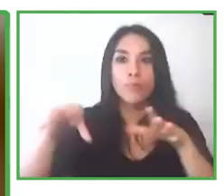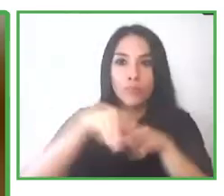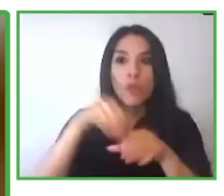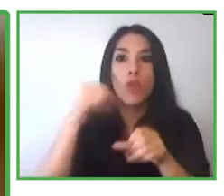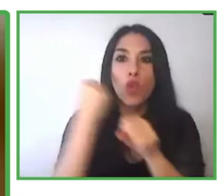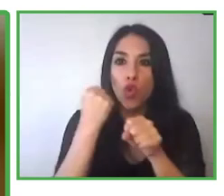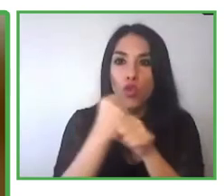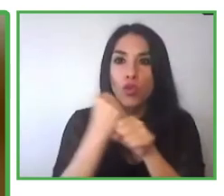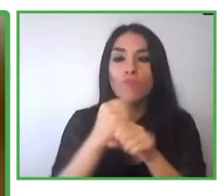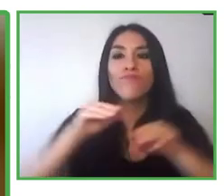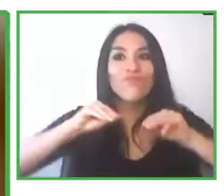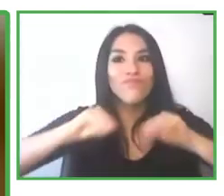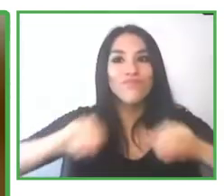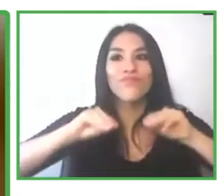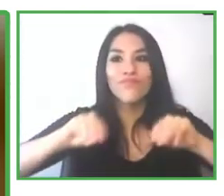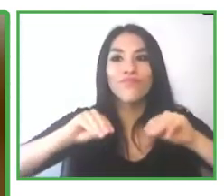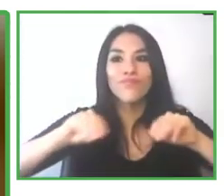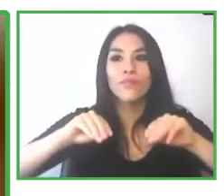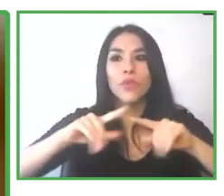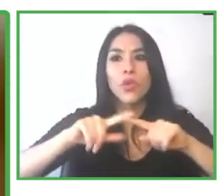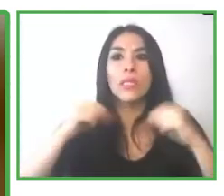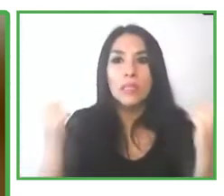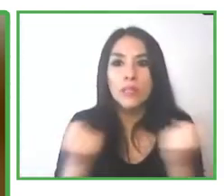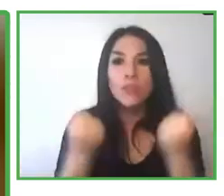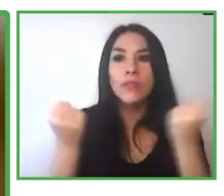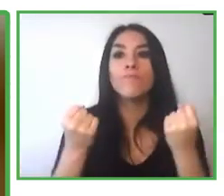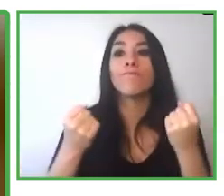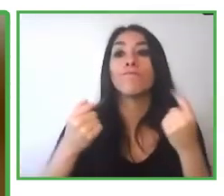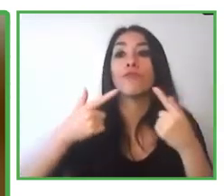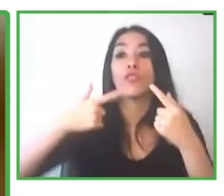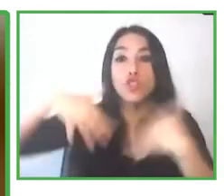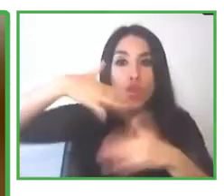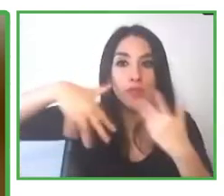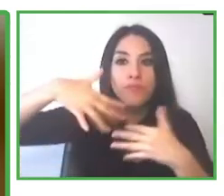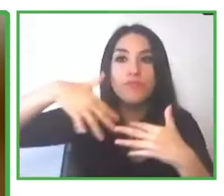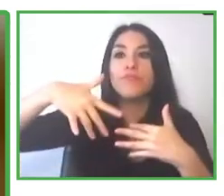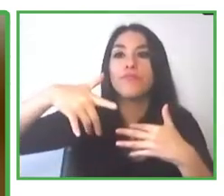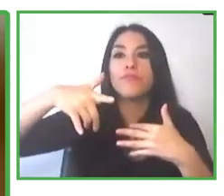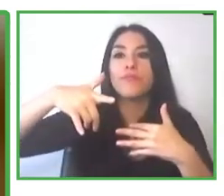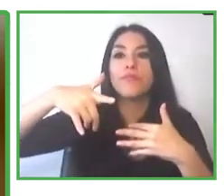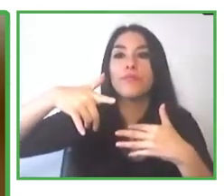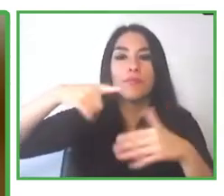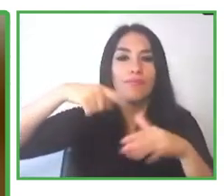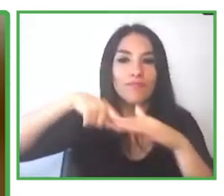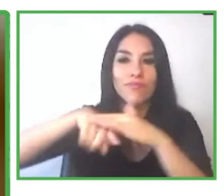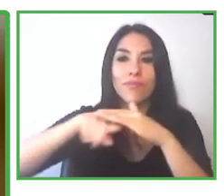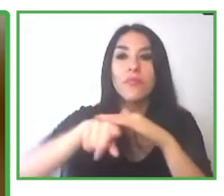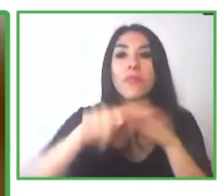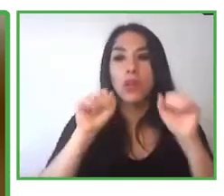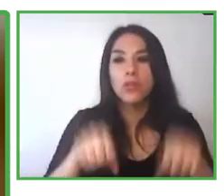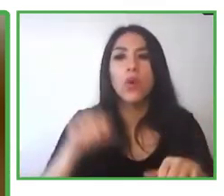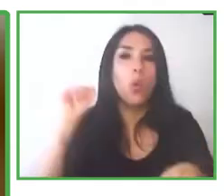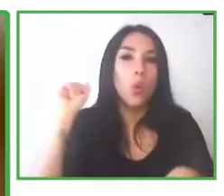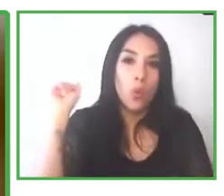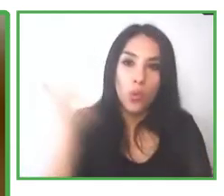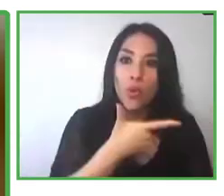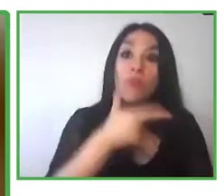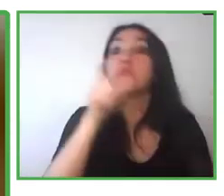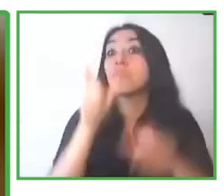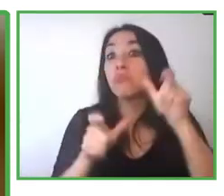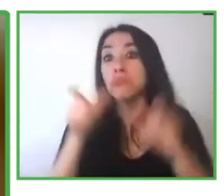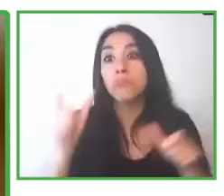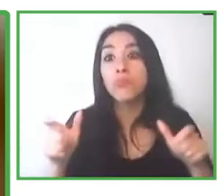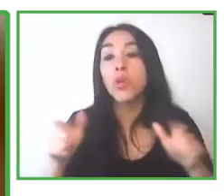global accessibility, promoting the creation of environments that are completely accessible. The project